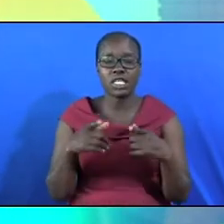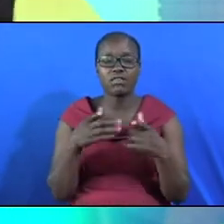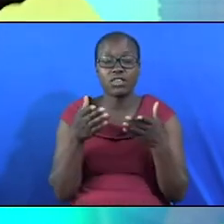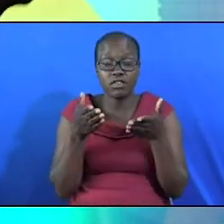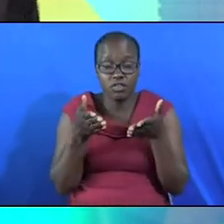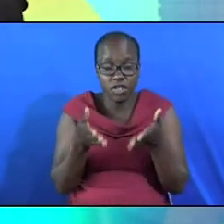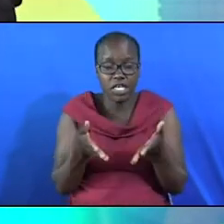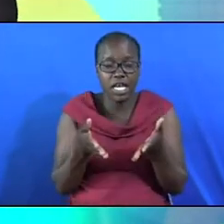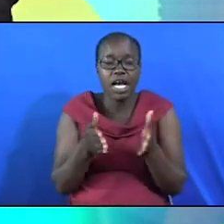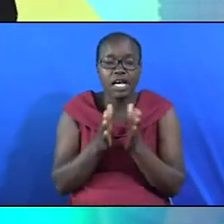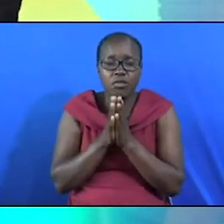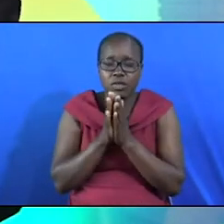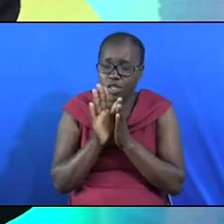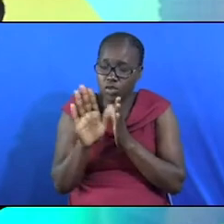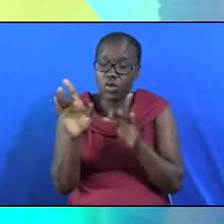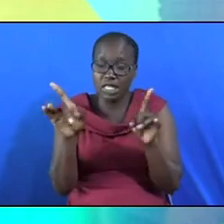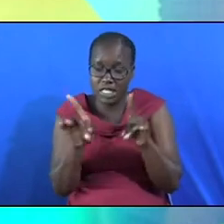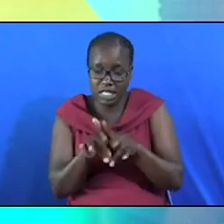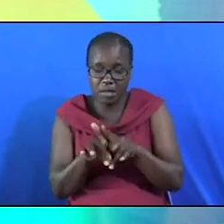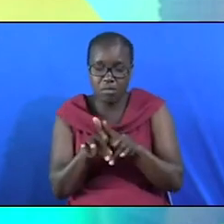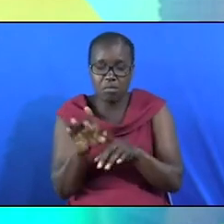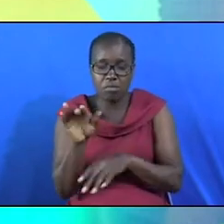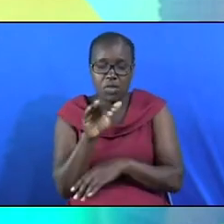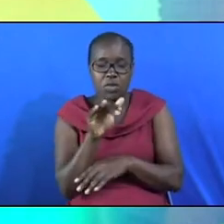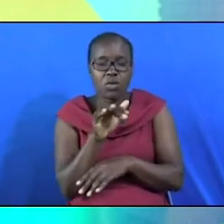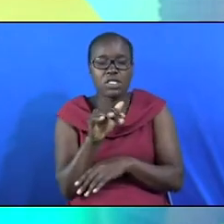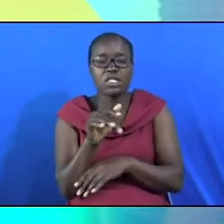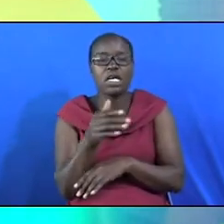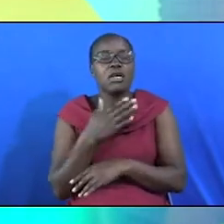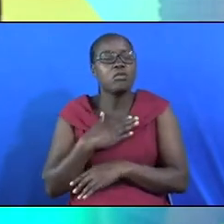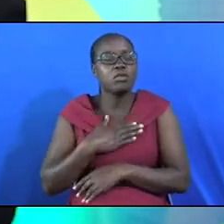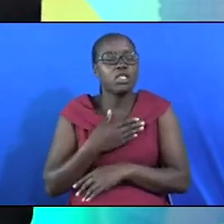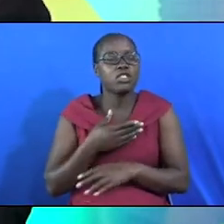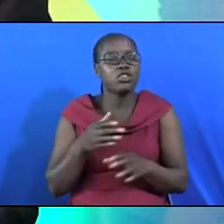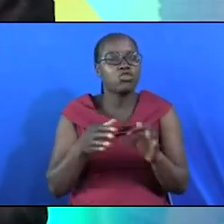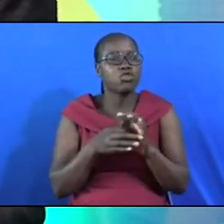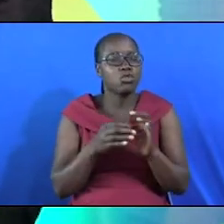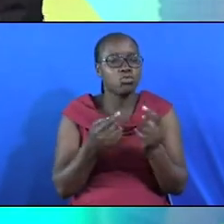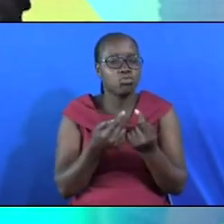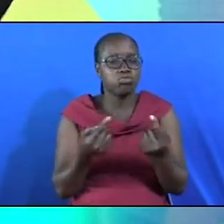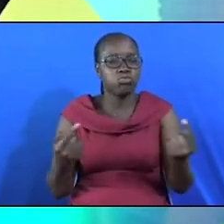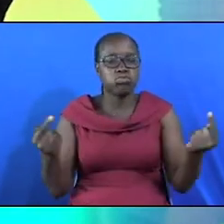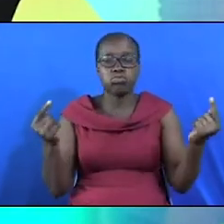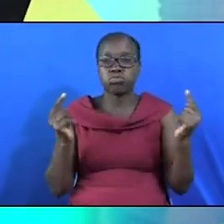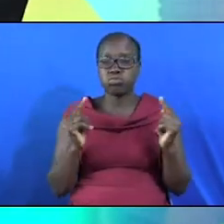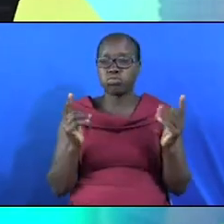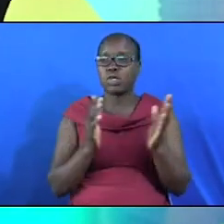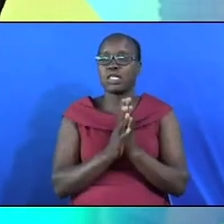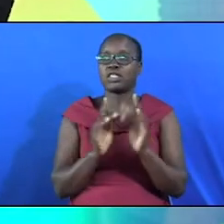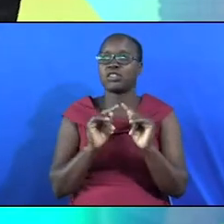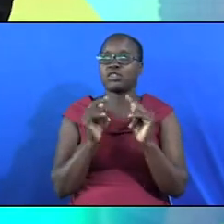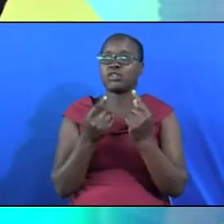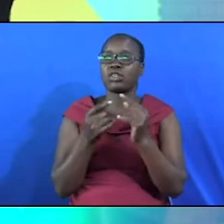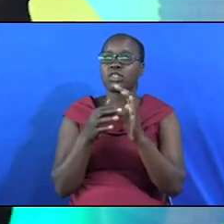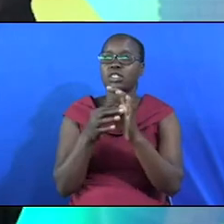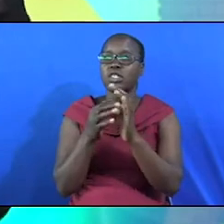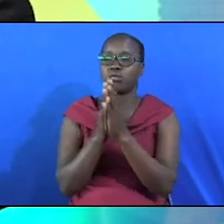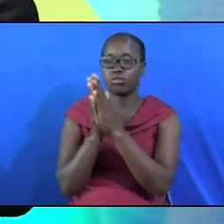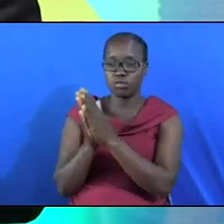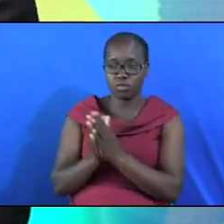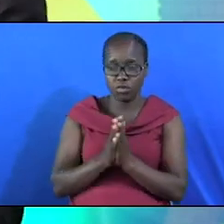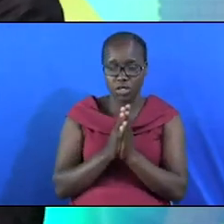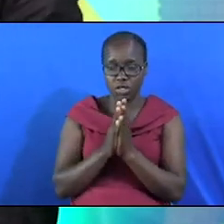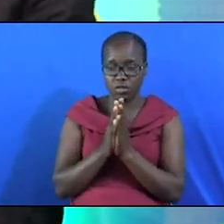you are here and that is your prayer request, as they come walk to join me on the pulpit, you also join the team to pray